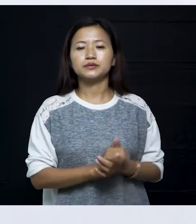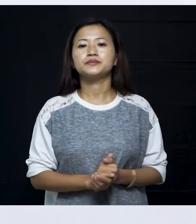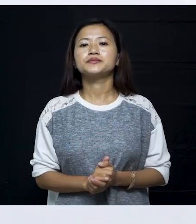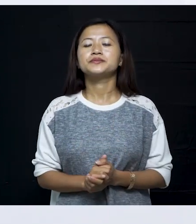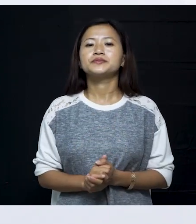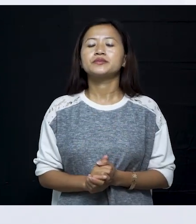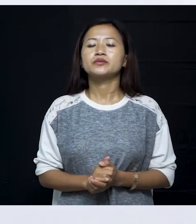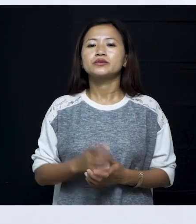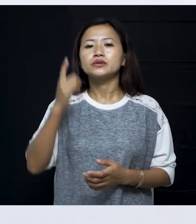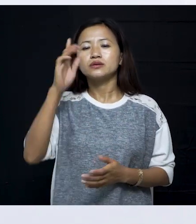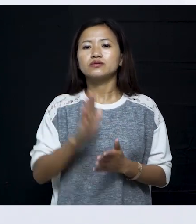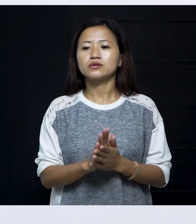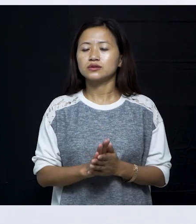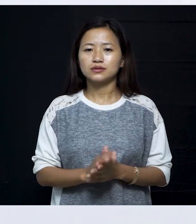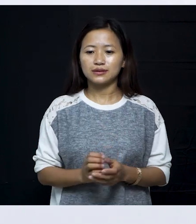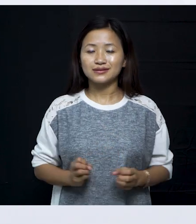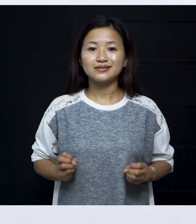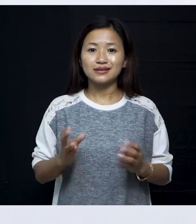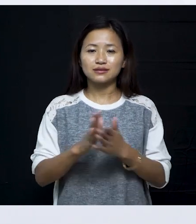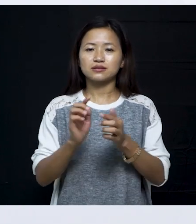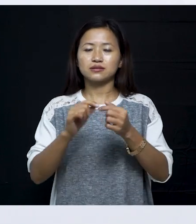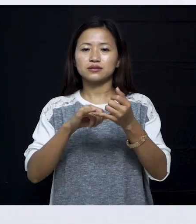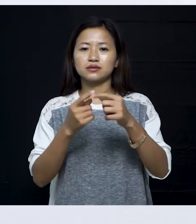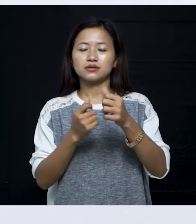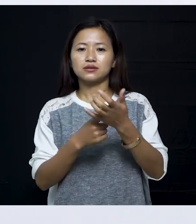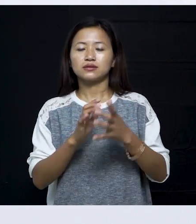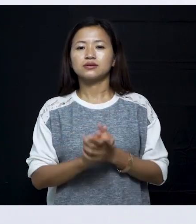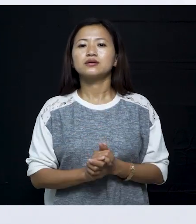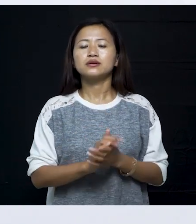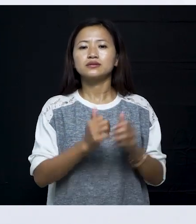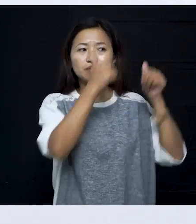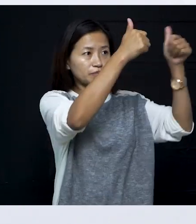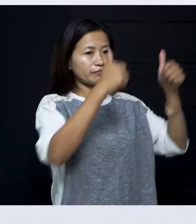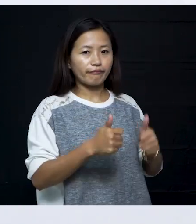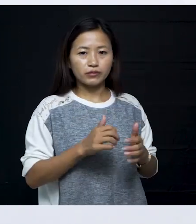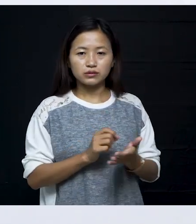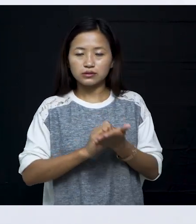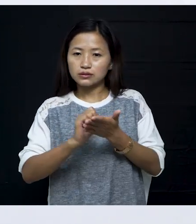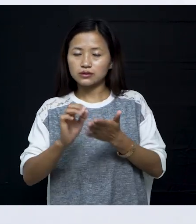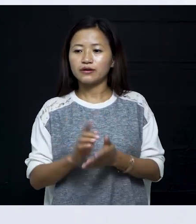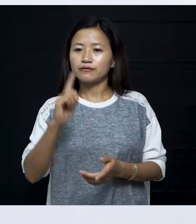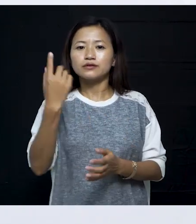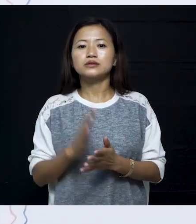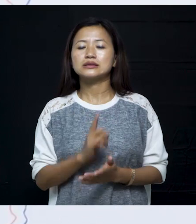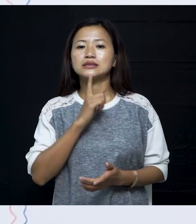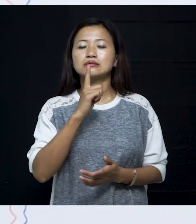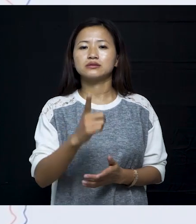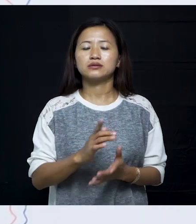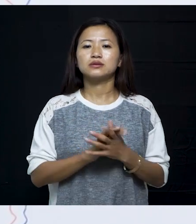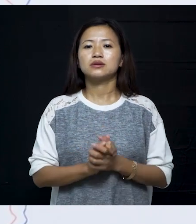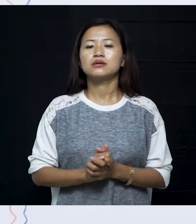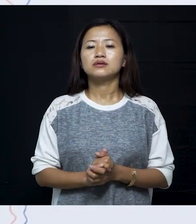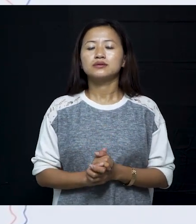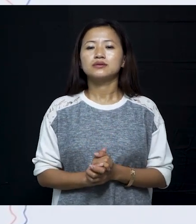W, posters for starters, in fact. So since a poster writing is introduced to you for the first time,